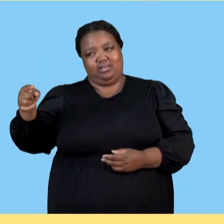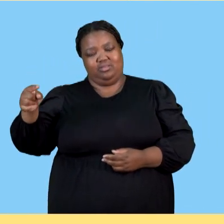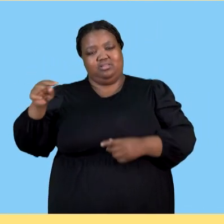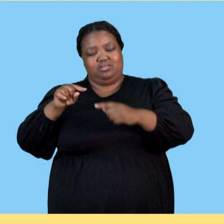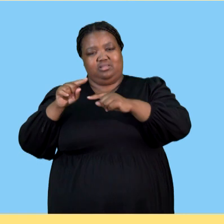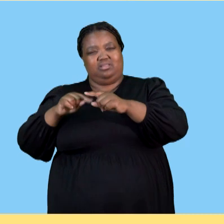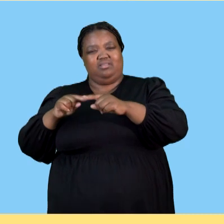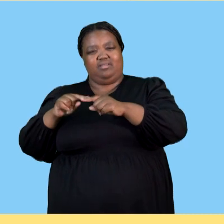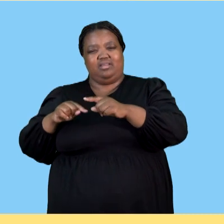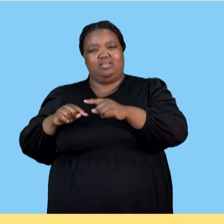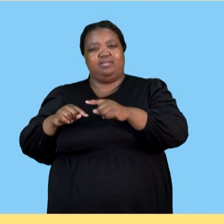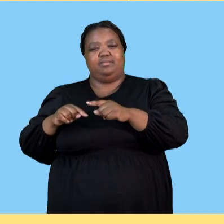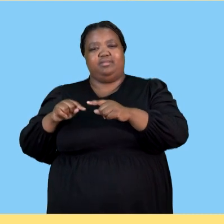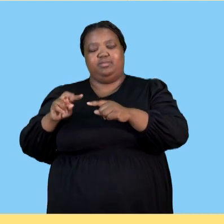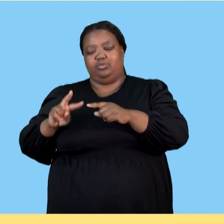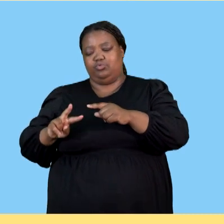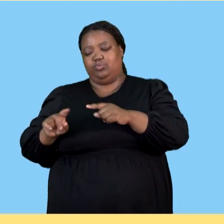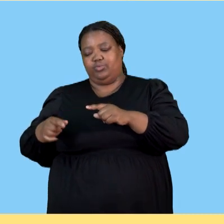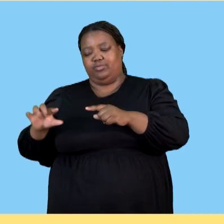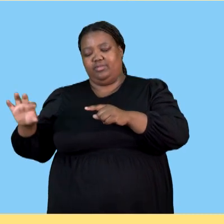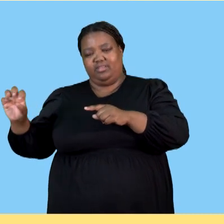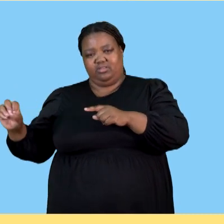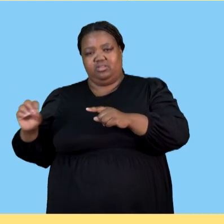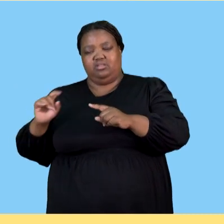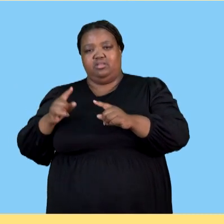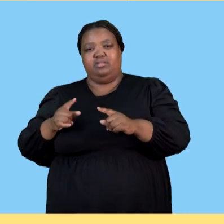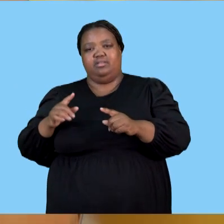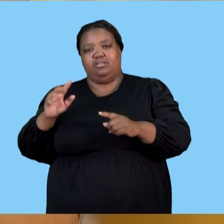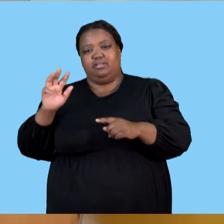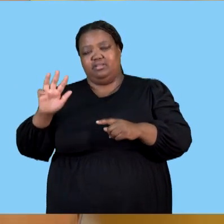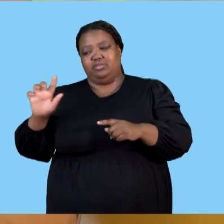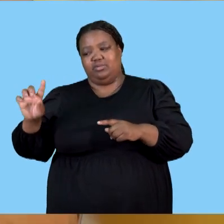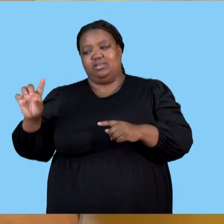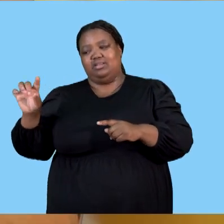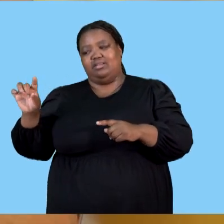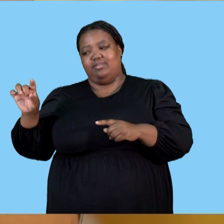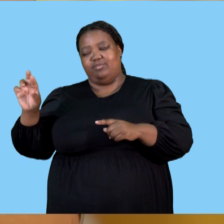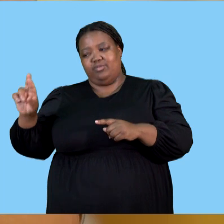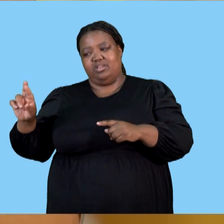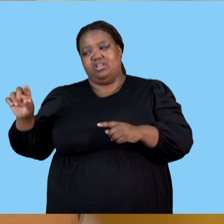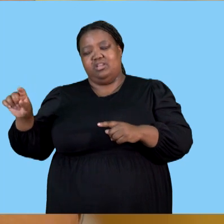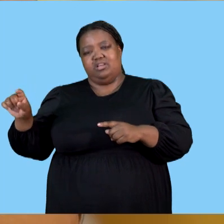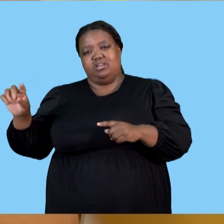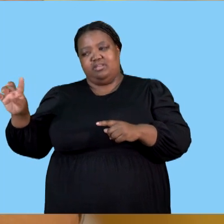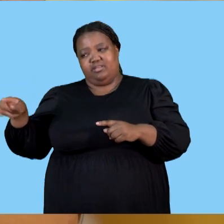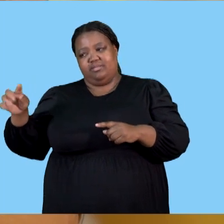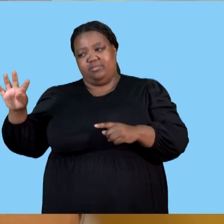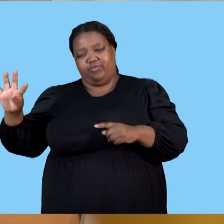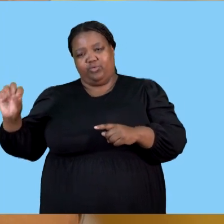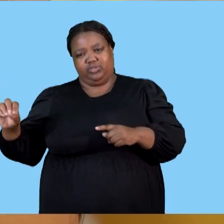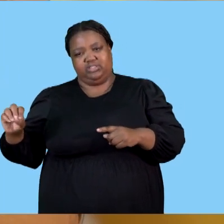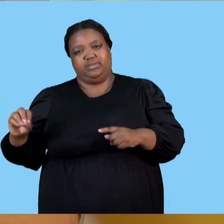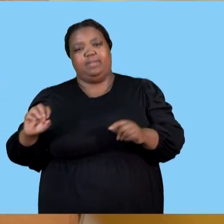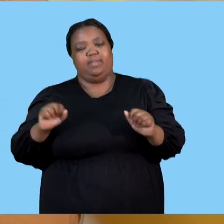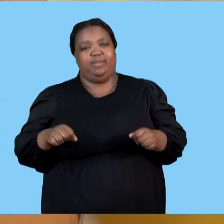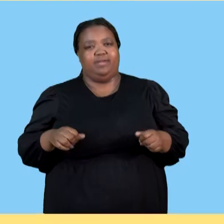2,500, it gives us 91 rand 40. The last question then reads, what is